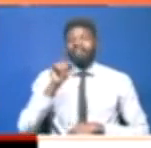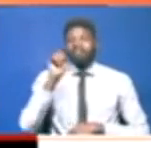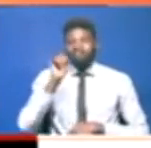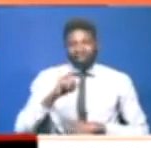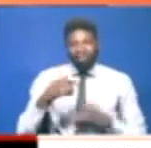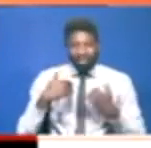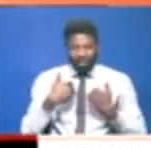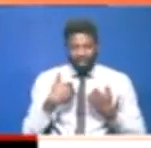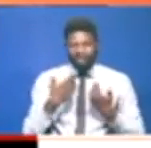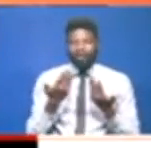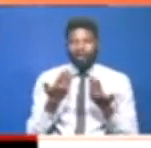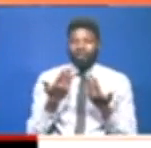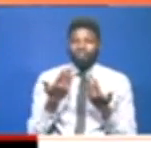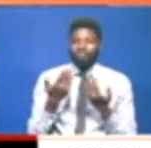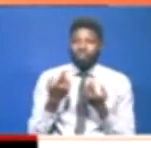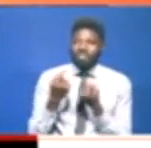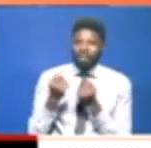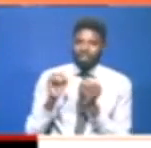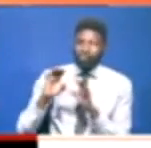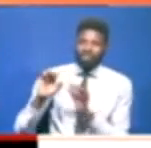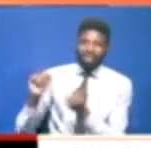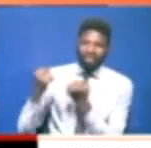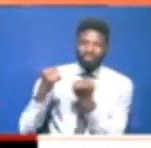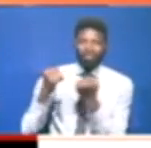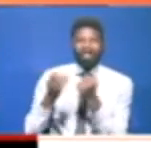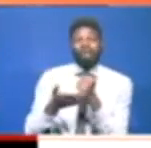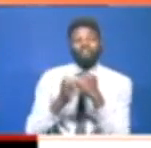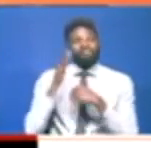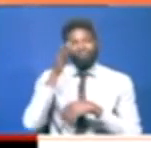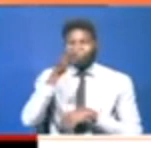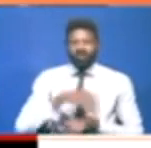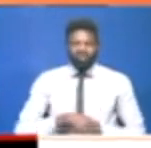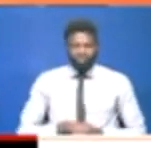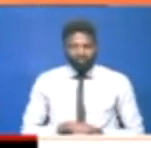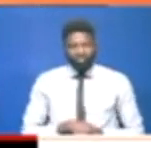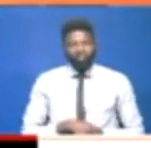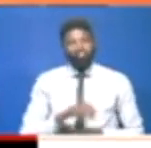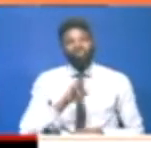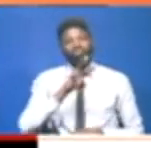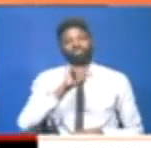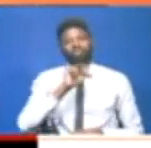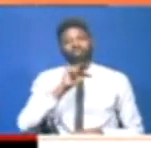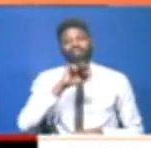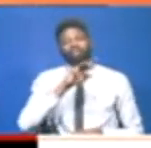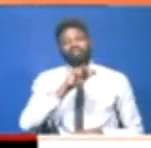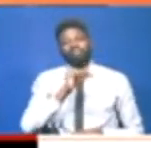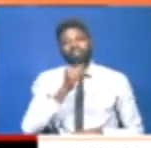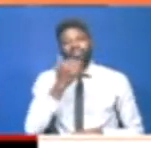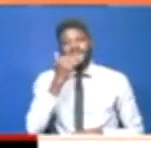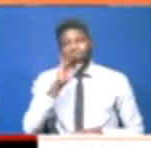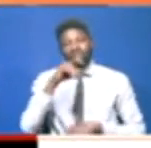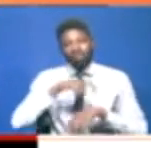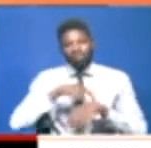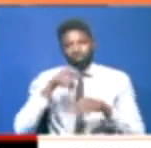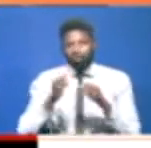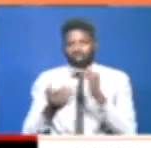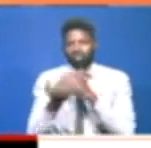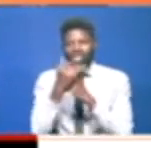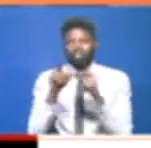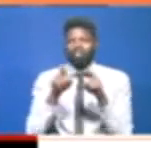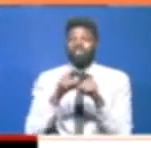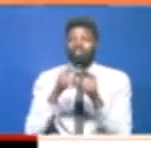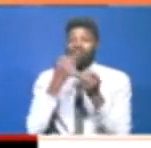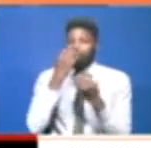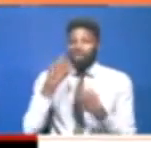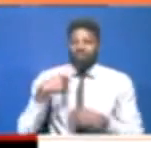you now to propel yourself into the future. Good. Yes. Wanyama, thank you very much for your time this morning and, of course, for sharing with us